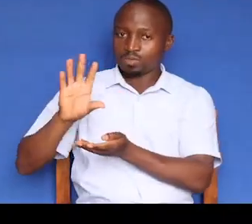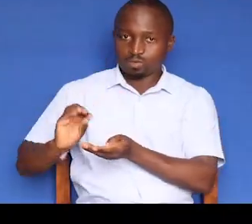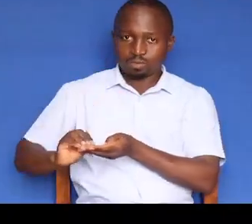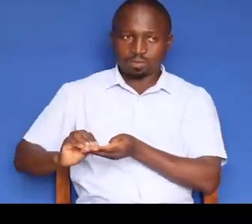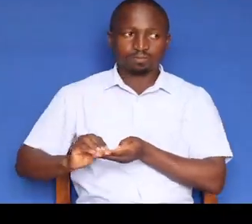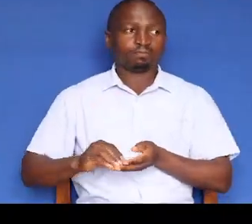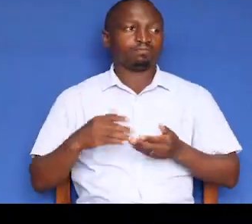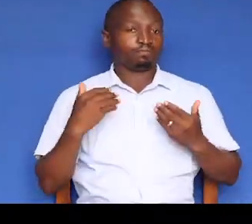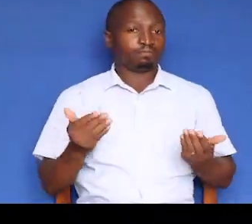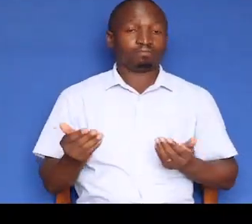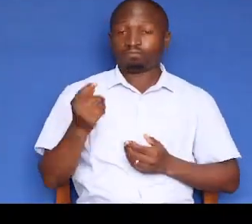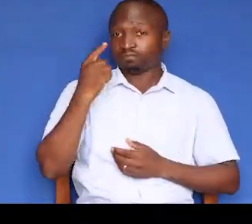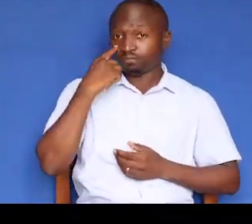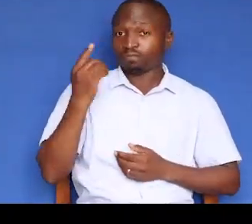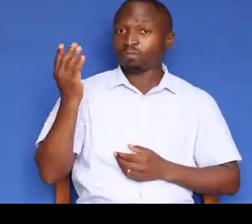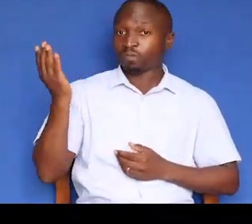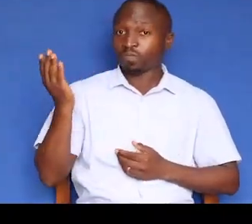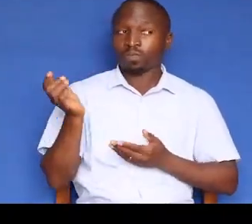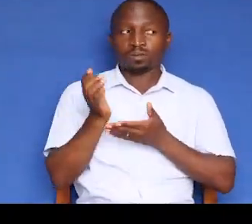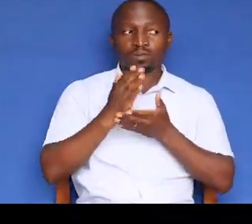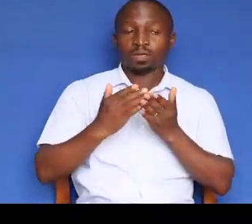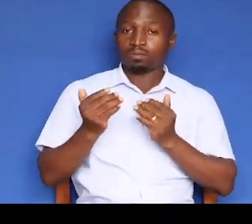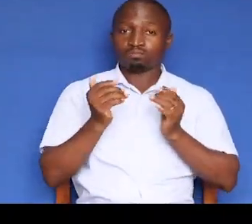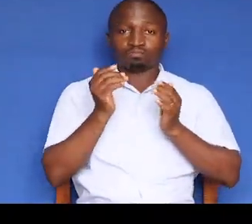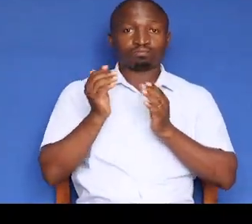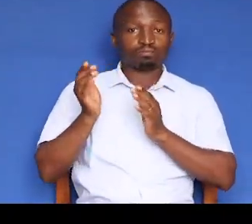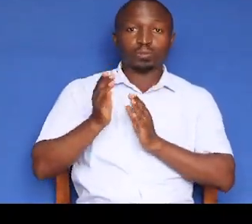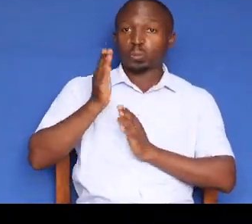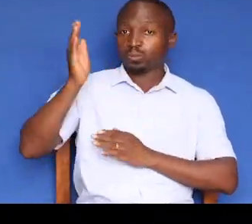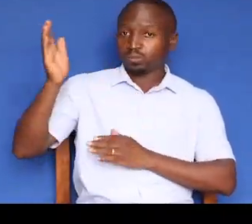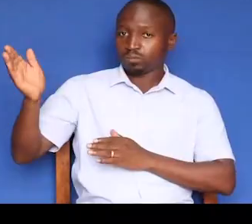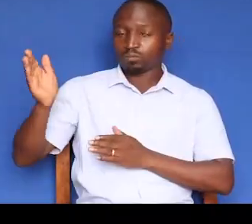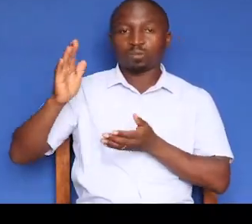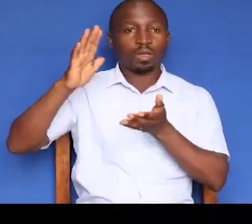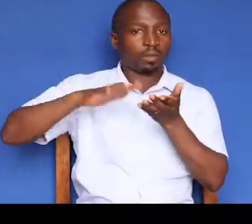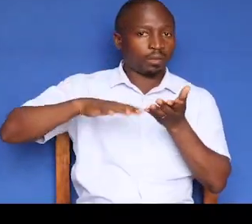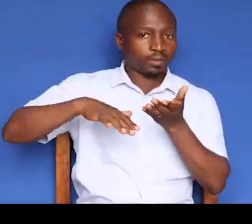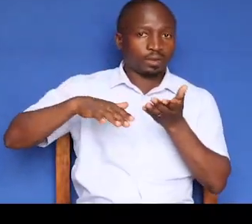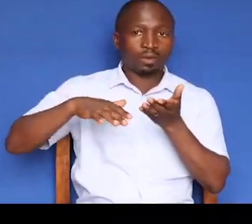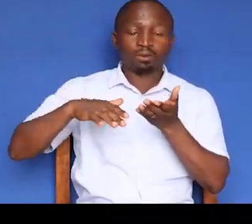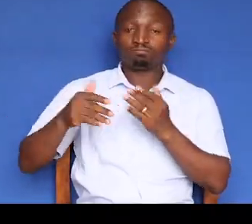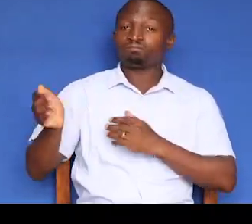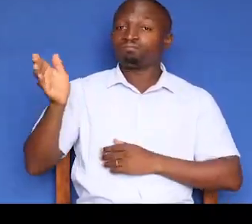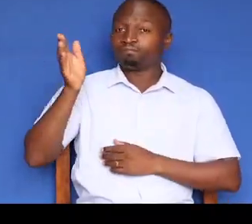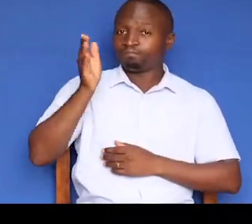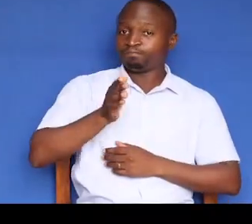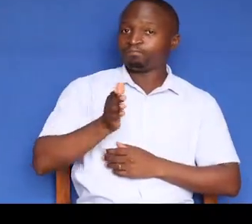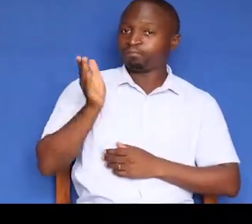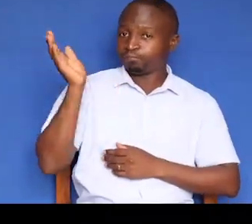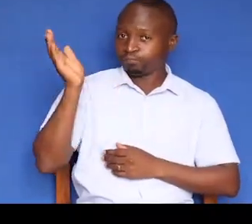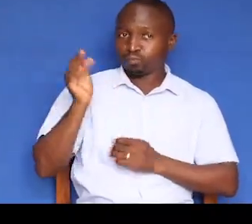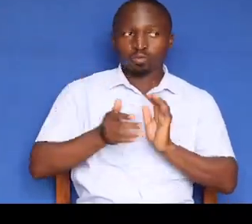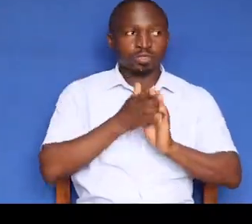see at this part we have losses. But at